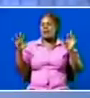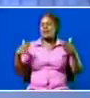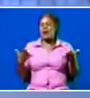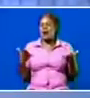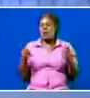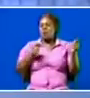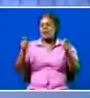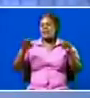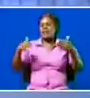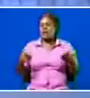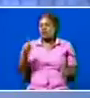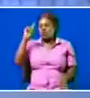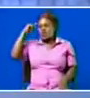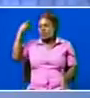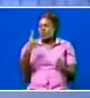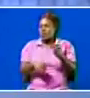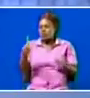management?